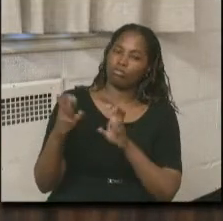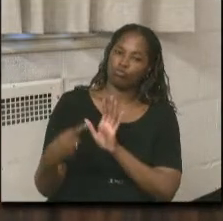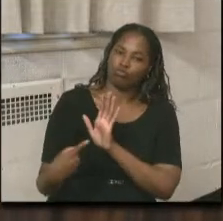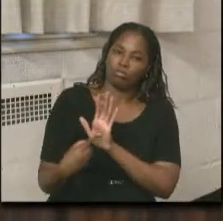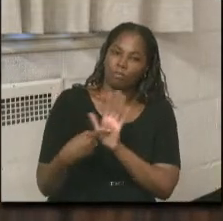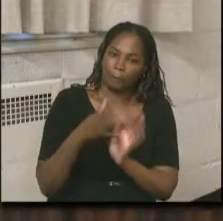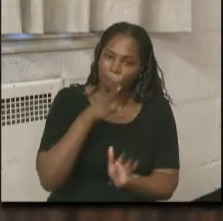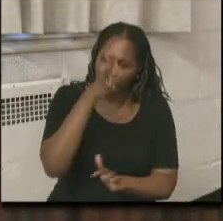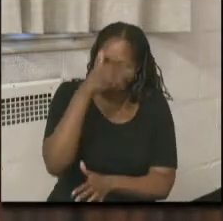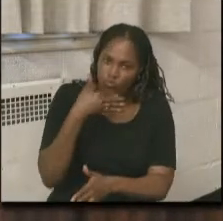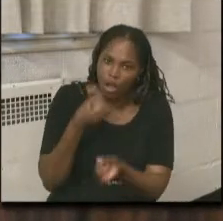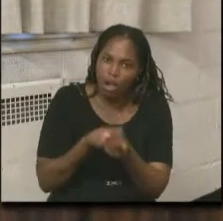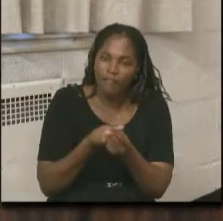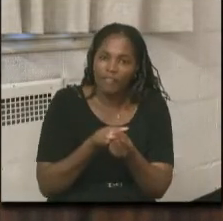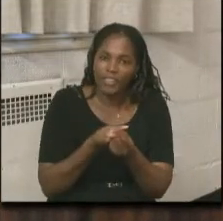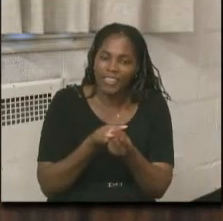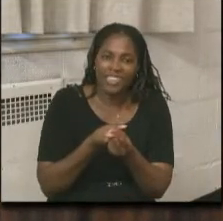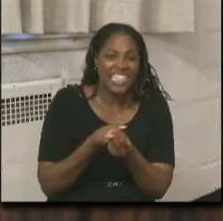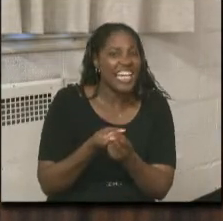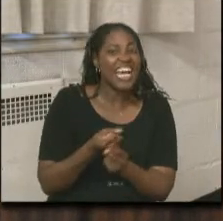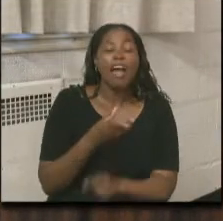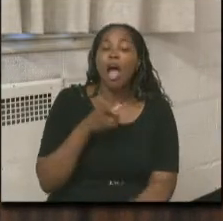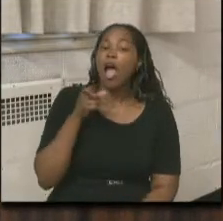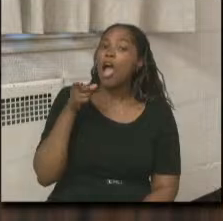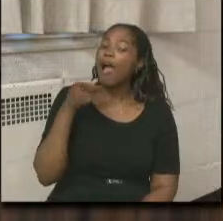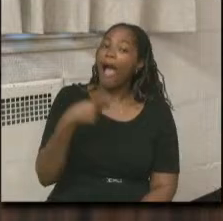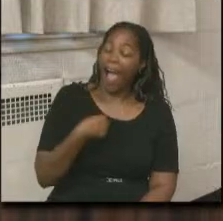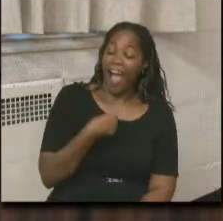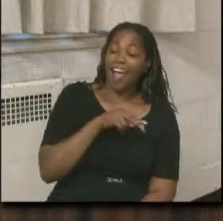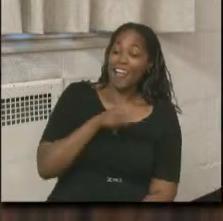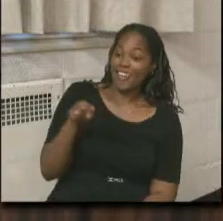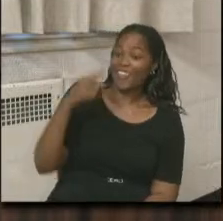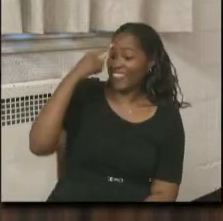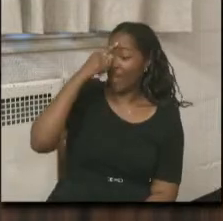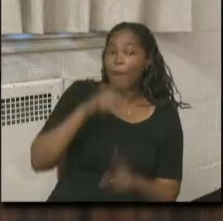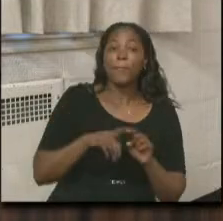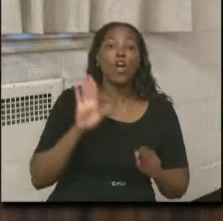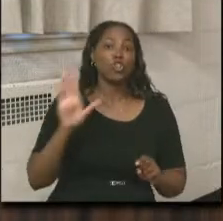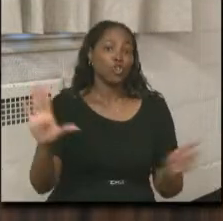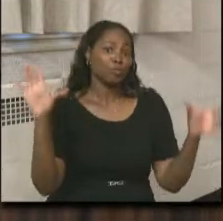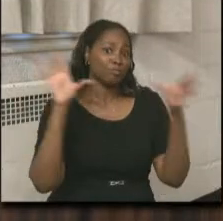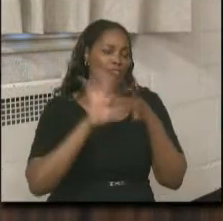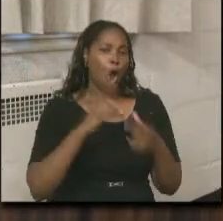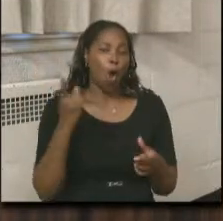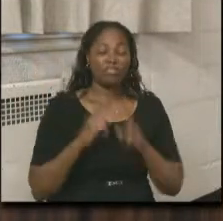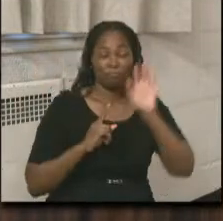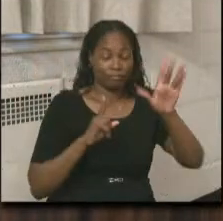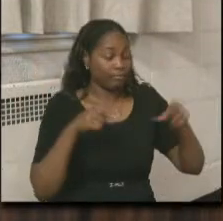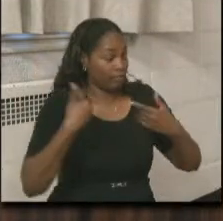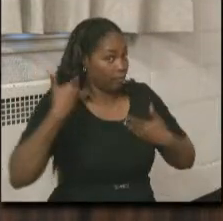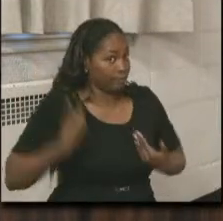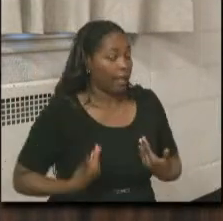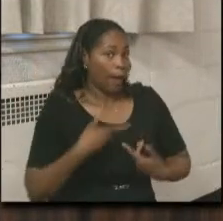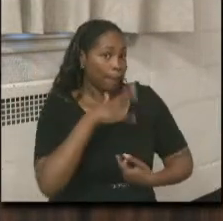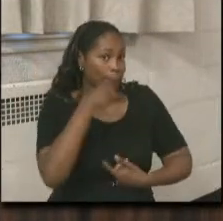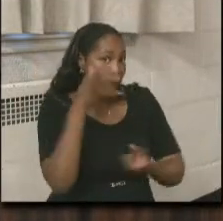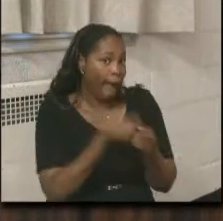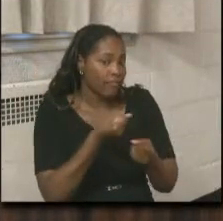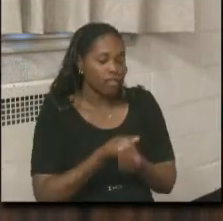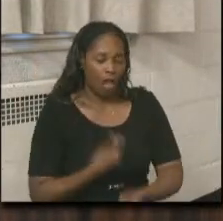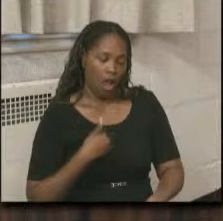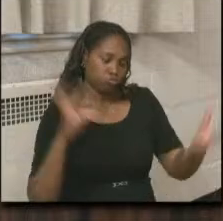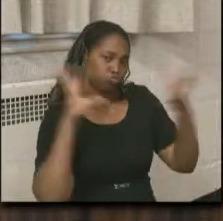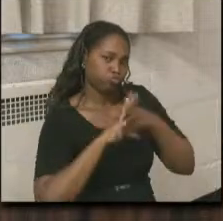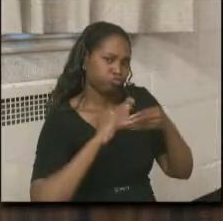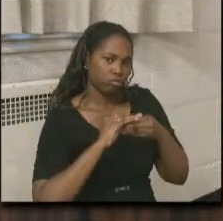I think of you, you say it. You start everything you start with is, as a parent advocate, I am here to say. And